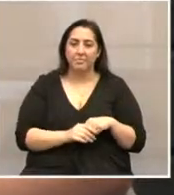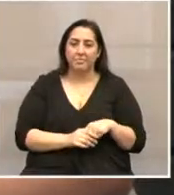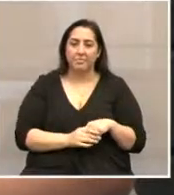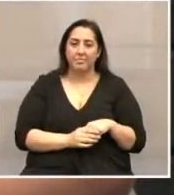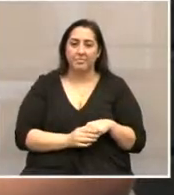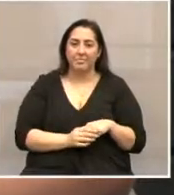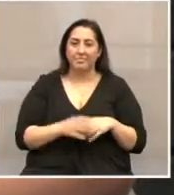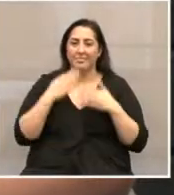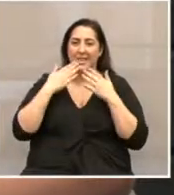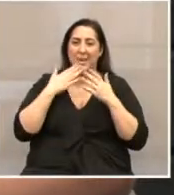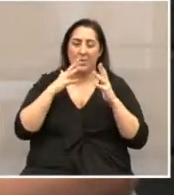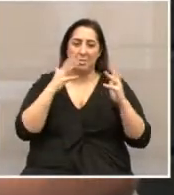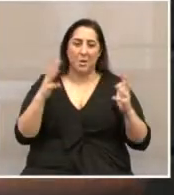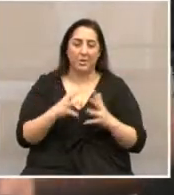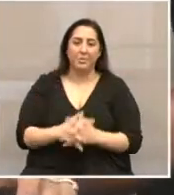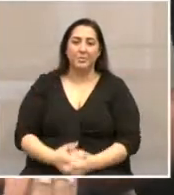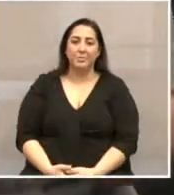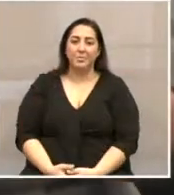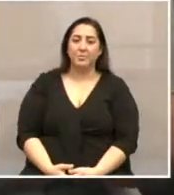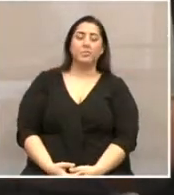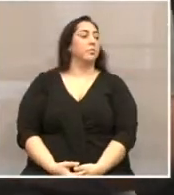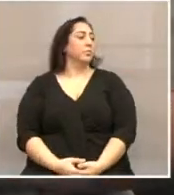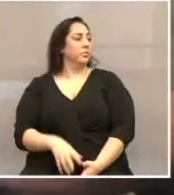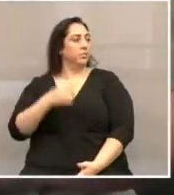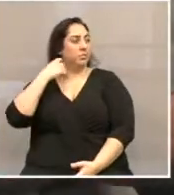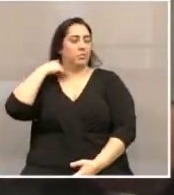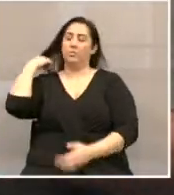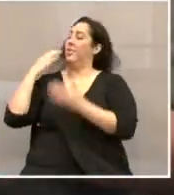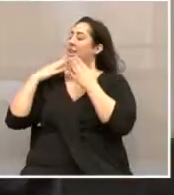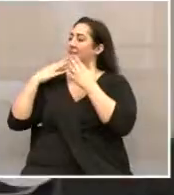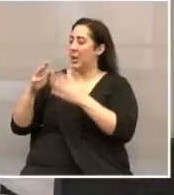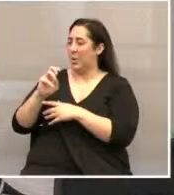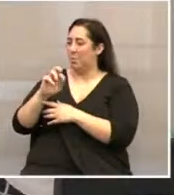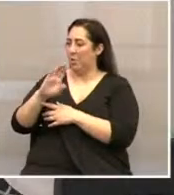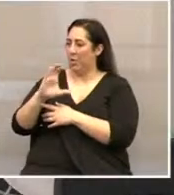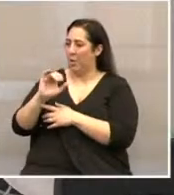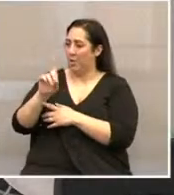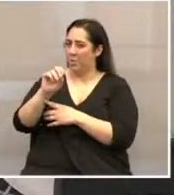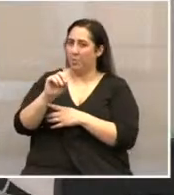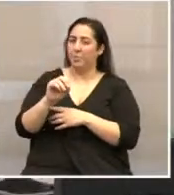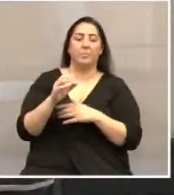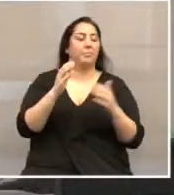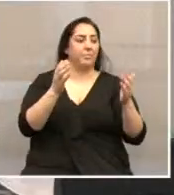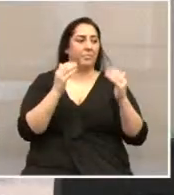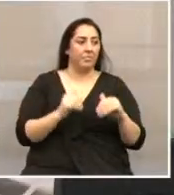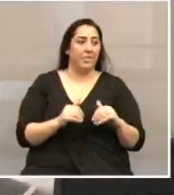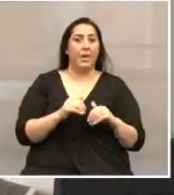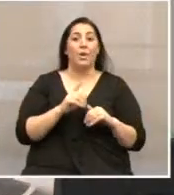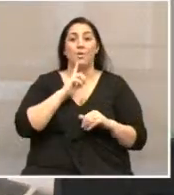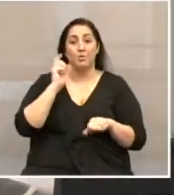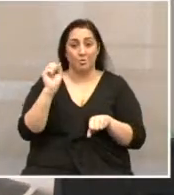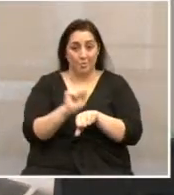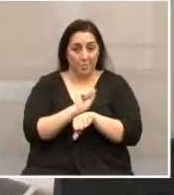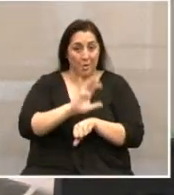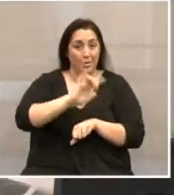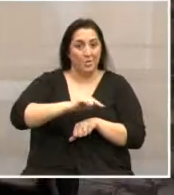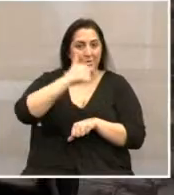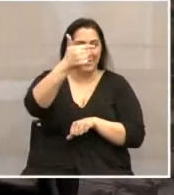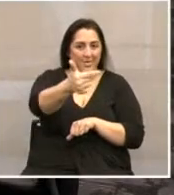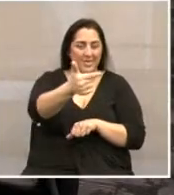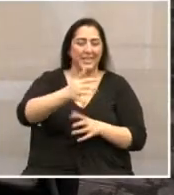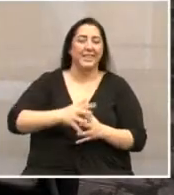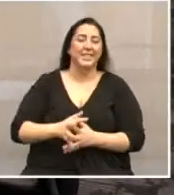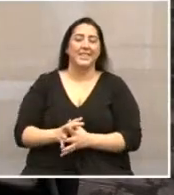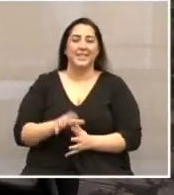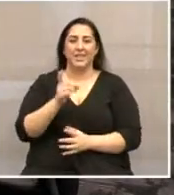requires. Thank you very much. And thank you, Ms. Mercado. At this time, it is really your turn, Dr. Guevara. Thank